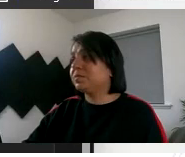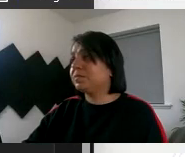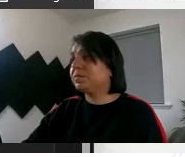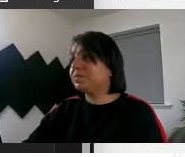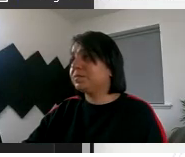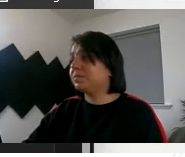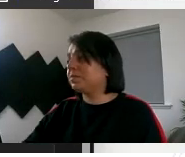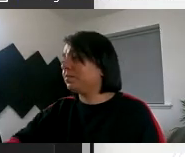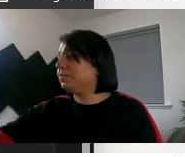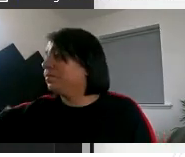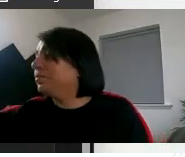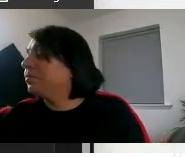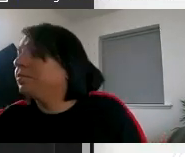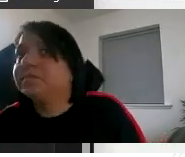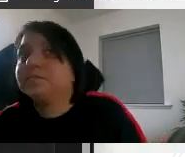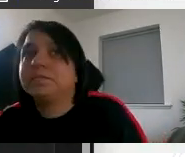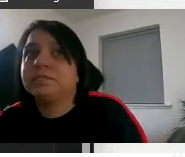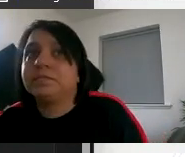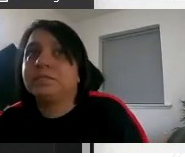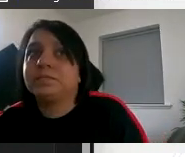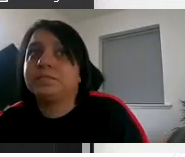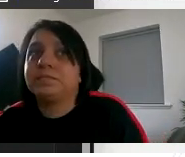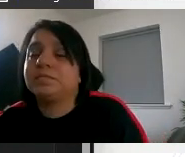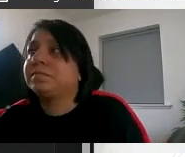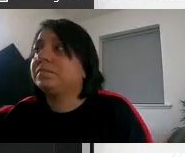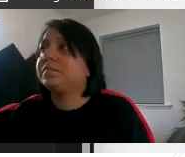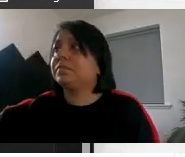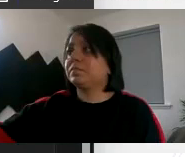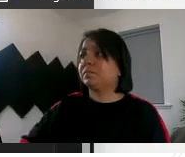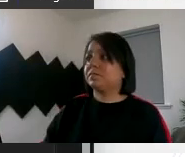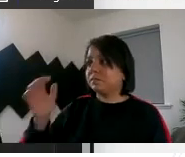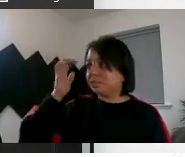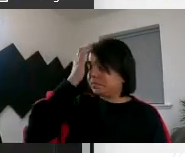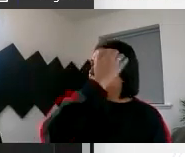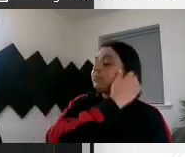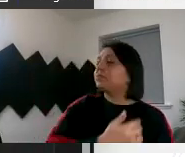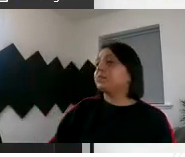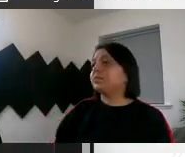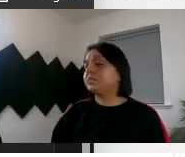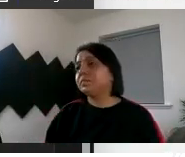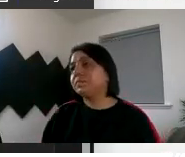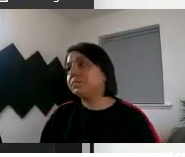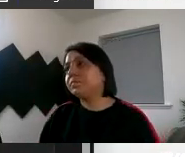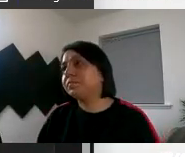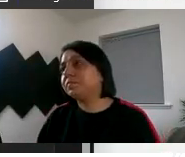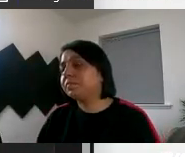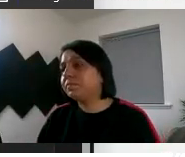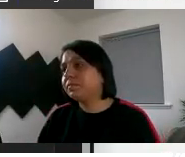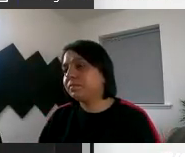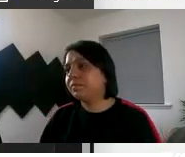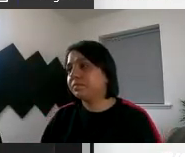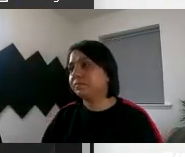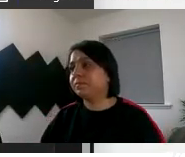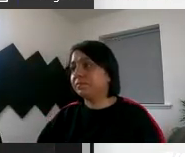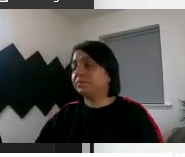Ladies and gentlemen, hi, my name is Idris Elba, and I have been set up, completely set up. I know nothing about